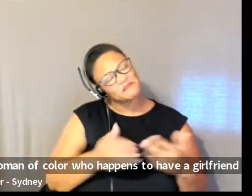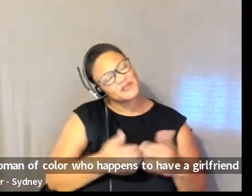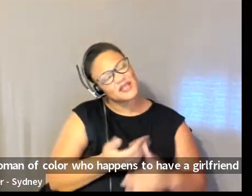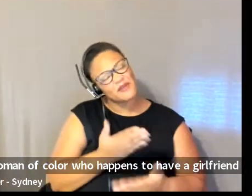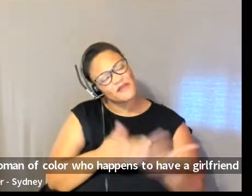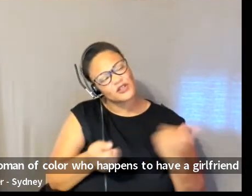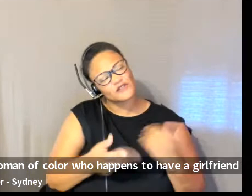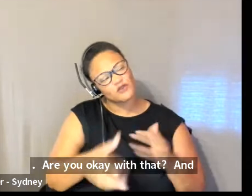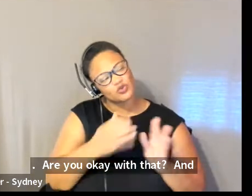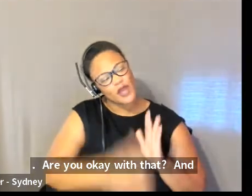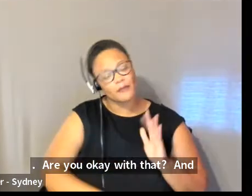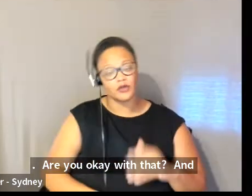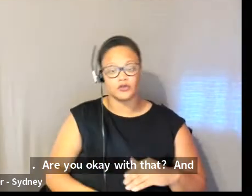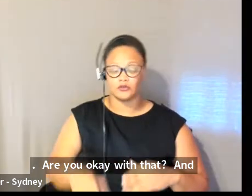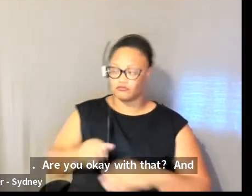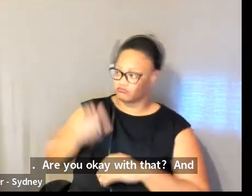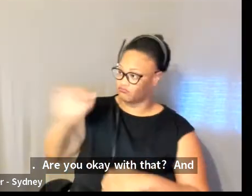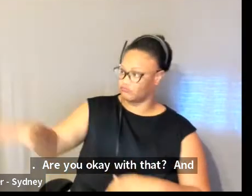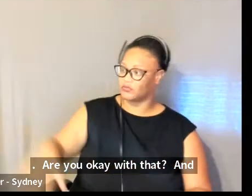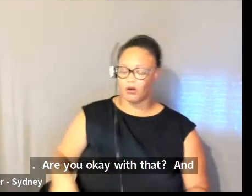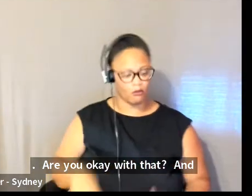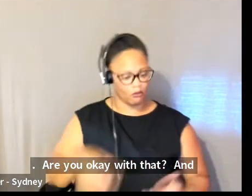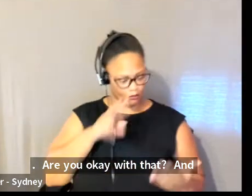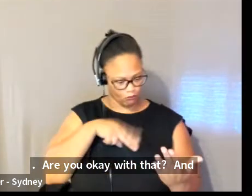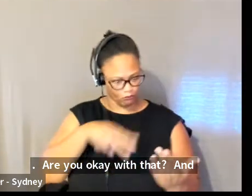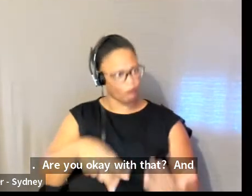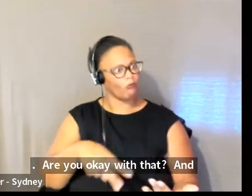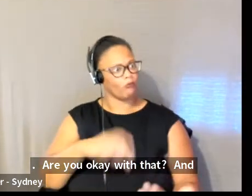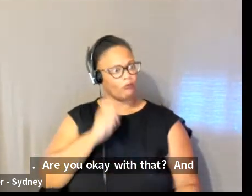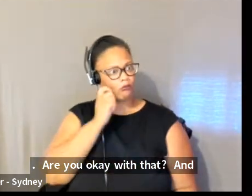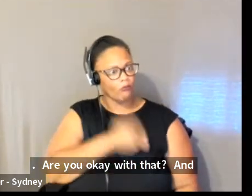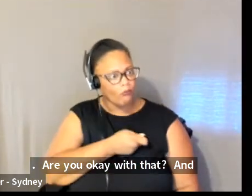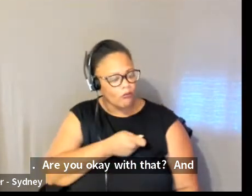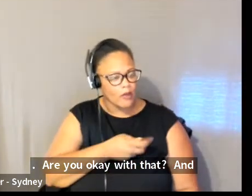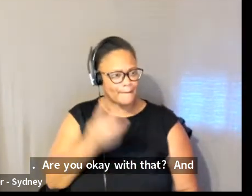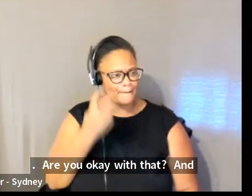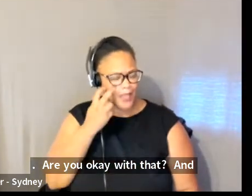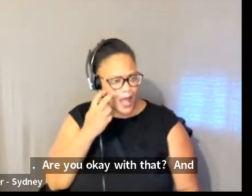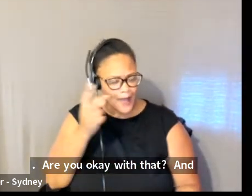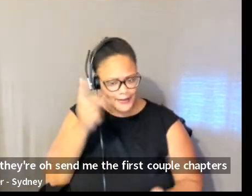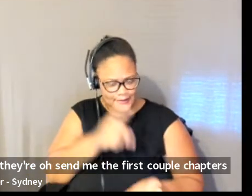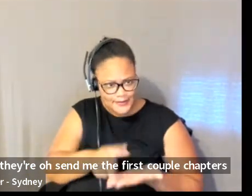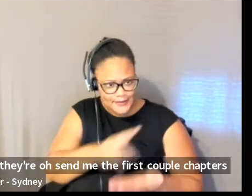the first chapters and they said, this is actually really cool. A blind detective. Yeah,